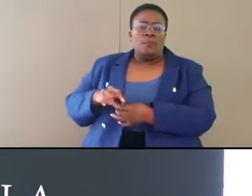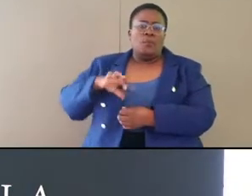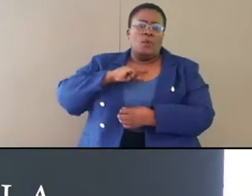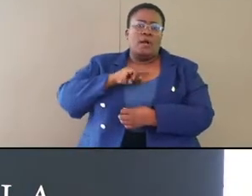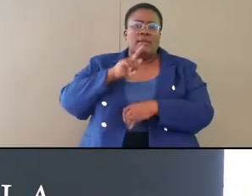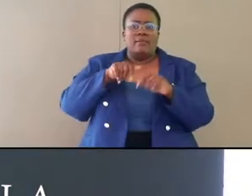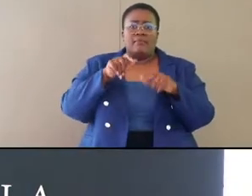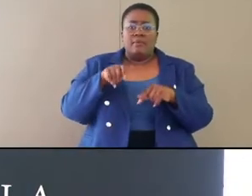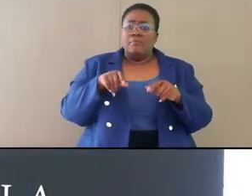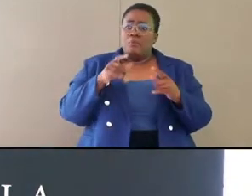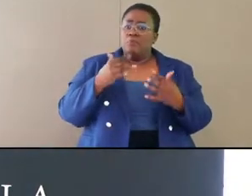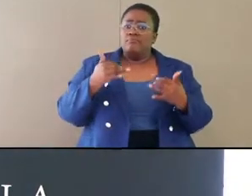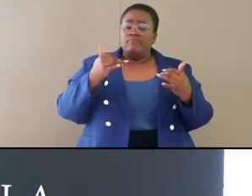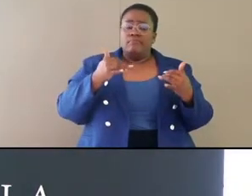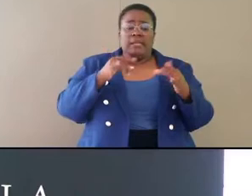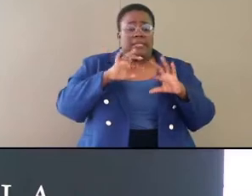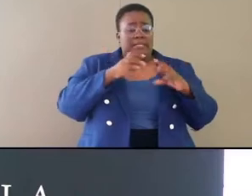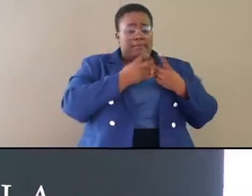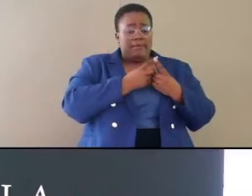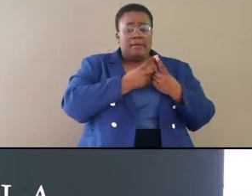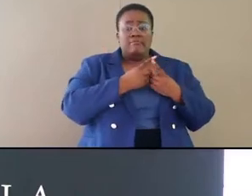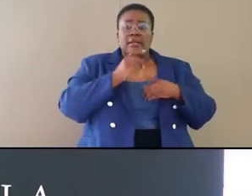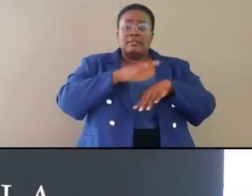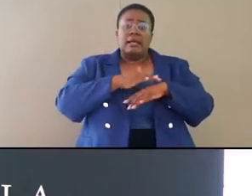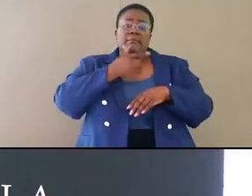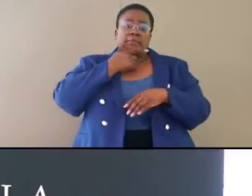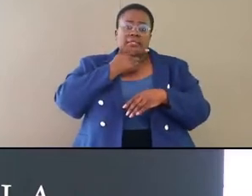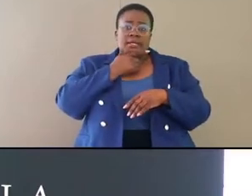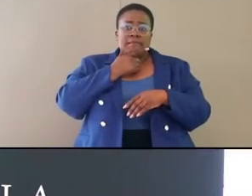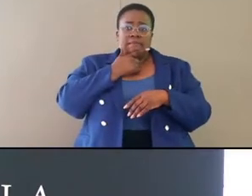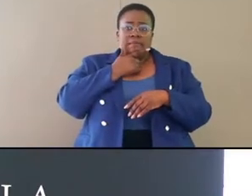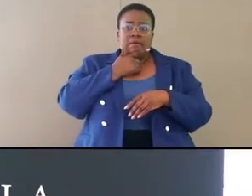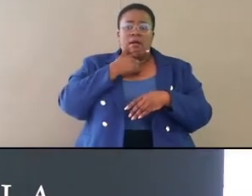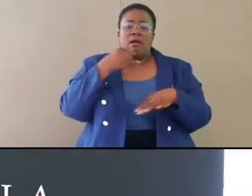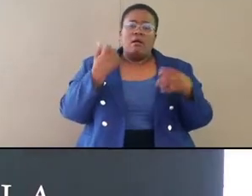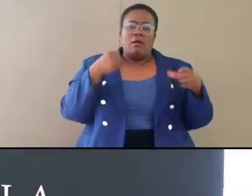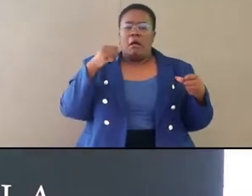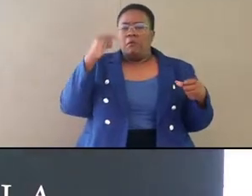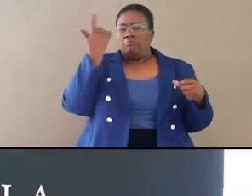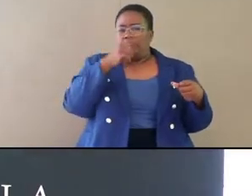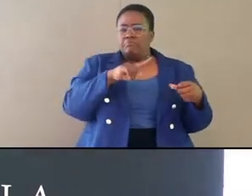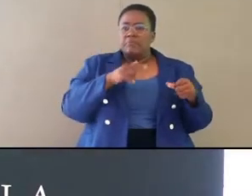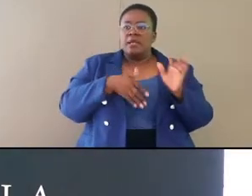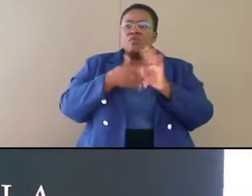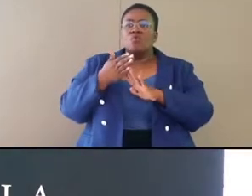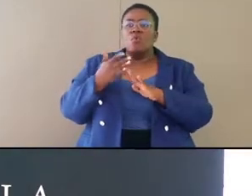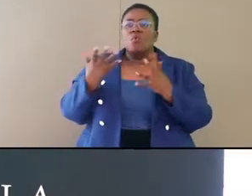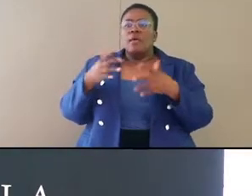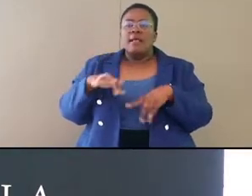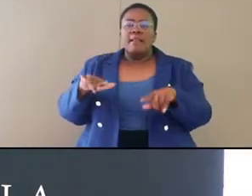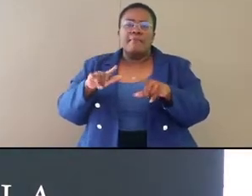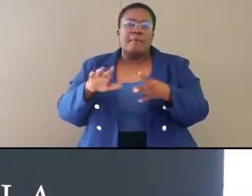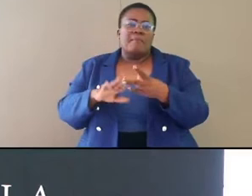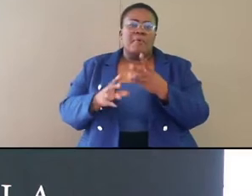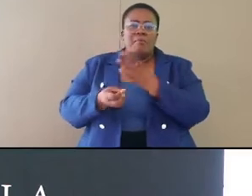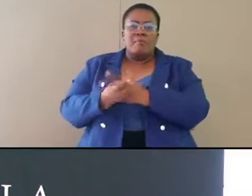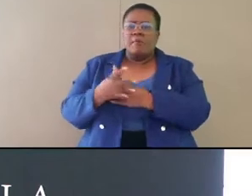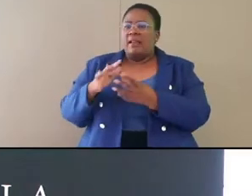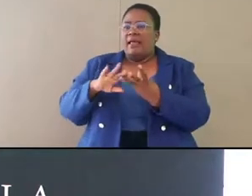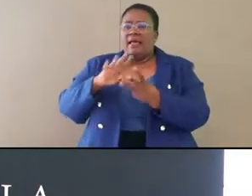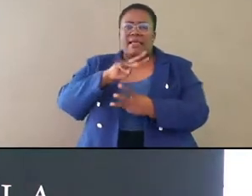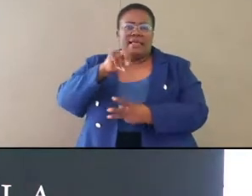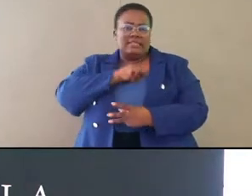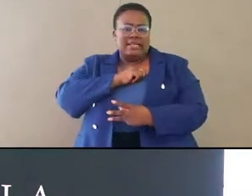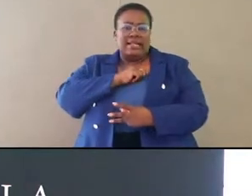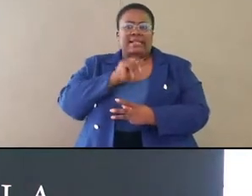people who are in the department, come December, they get into their fancy cars and they go to Limpop, Mpumalanga, KZN and